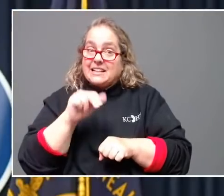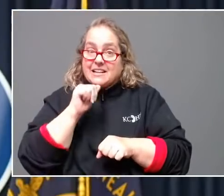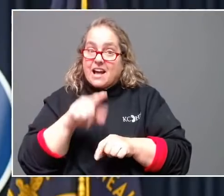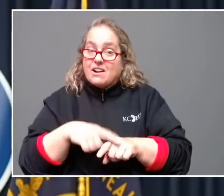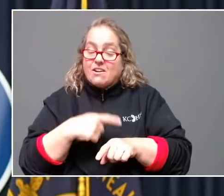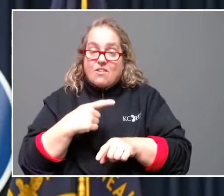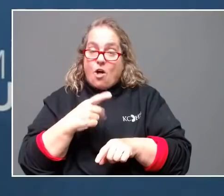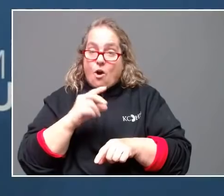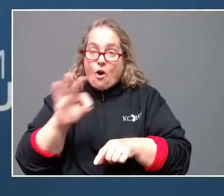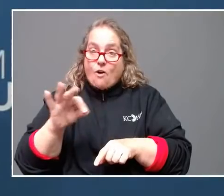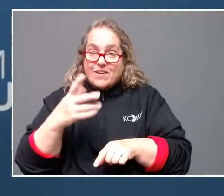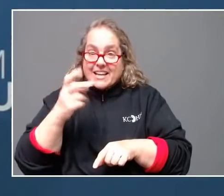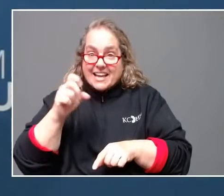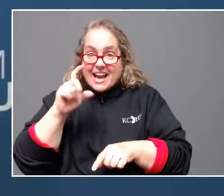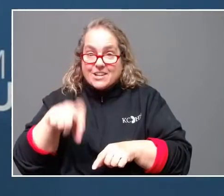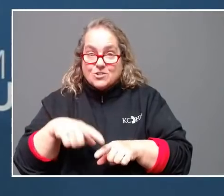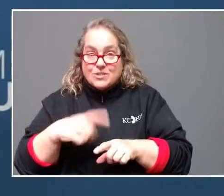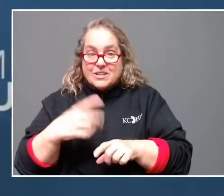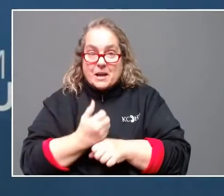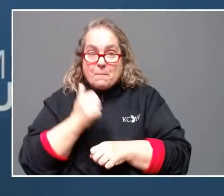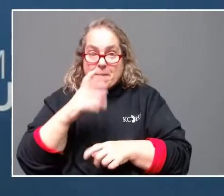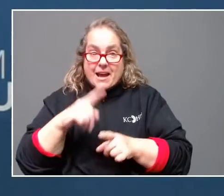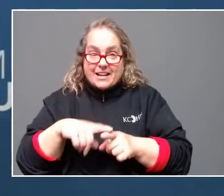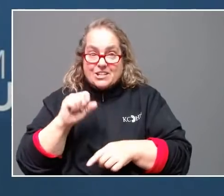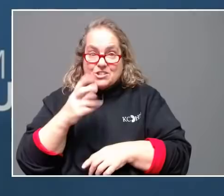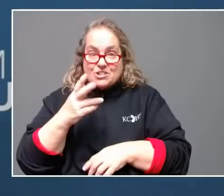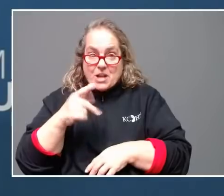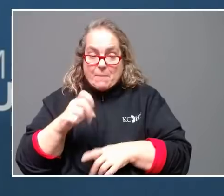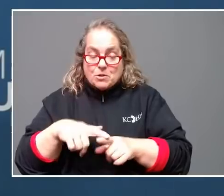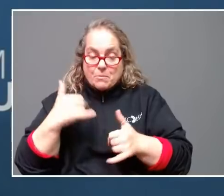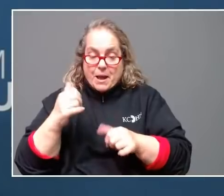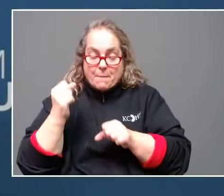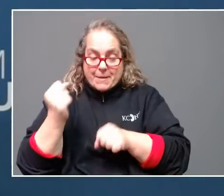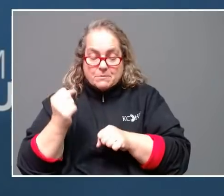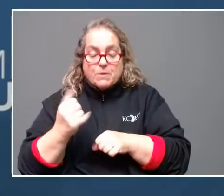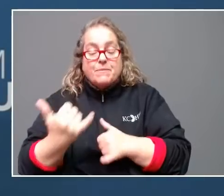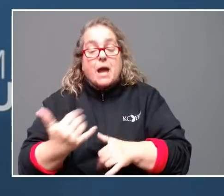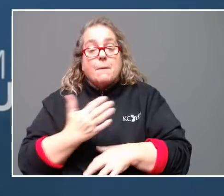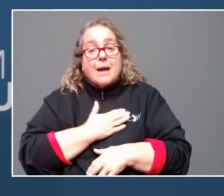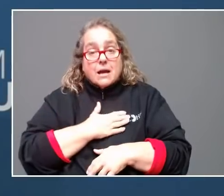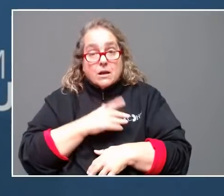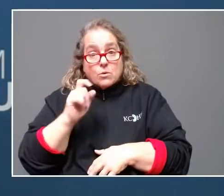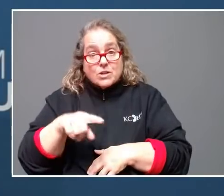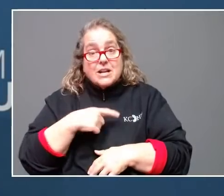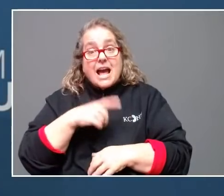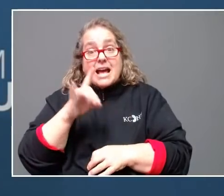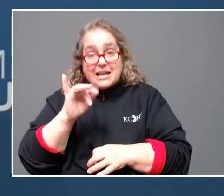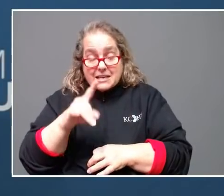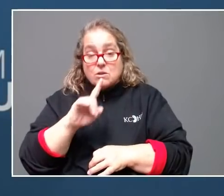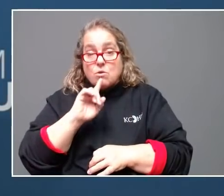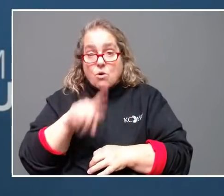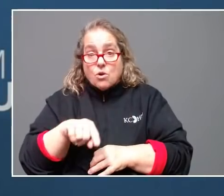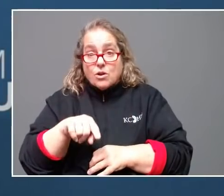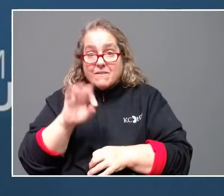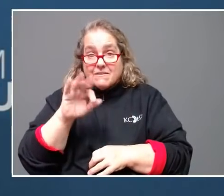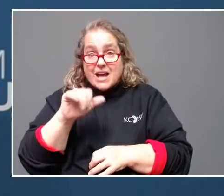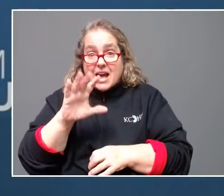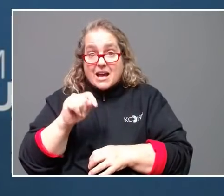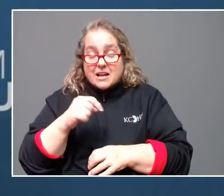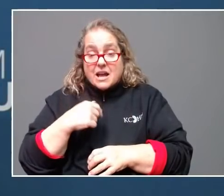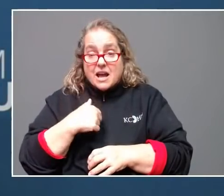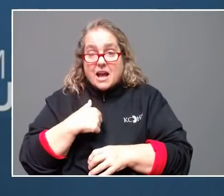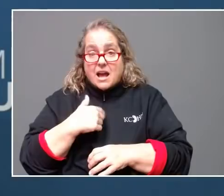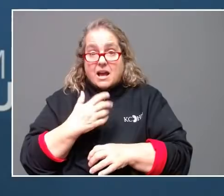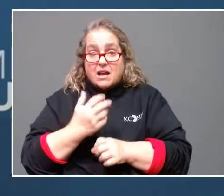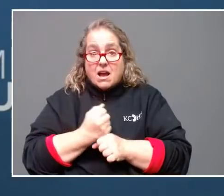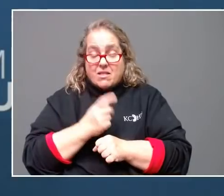to get back in shape and do that again. Now, here's my question. I did order. In fact, I was able to do it the day before it really